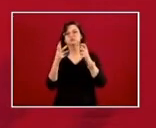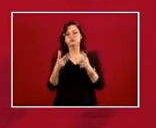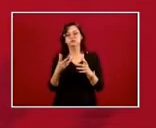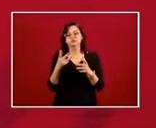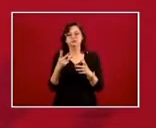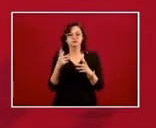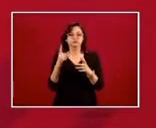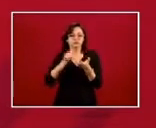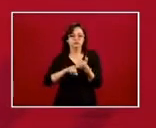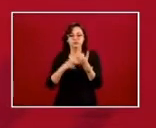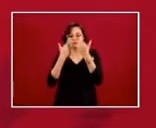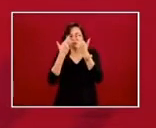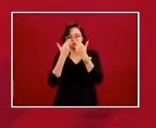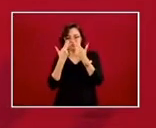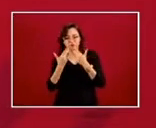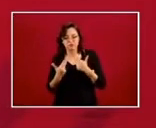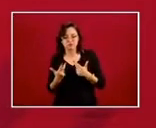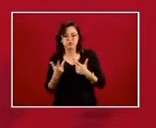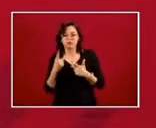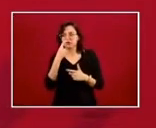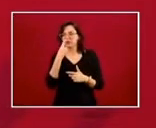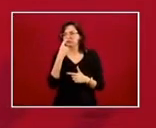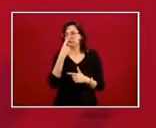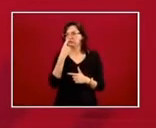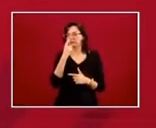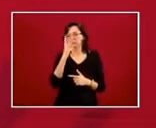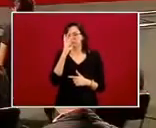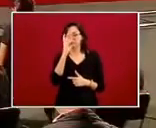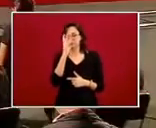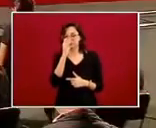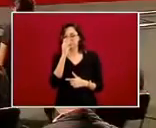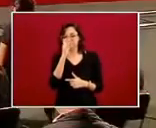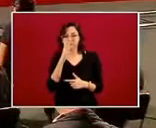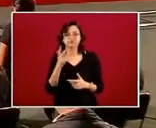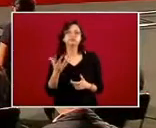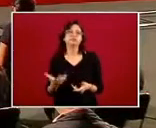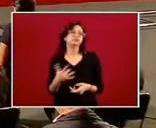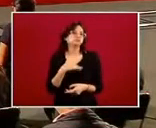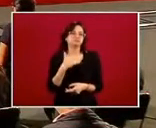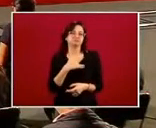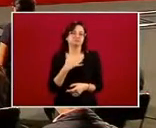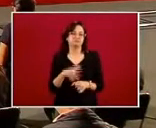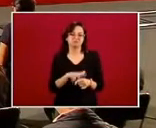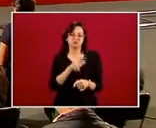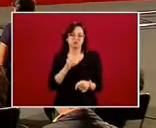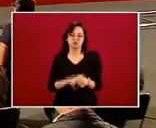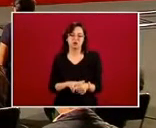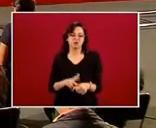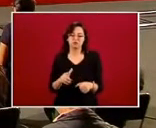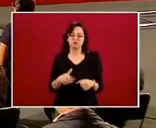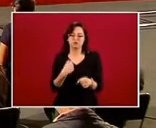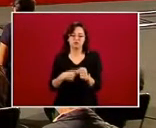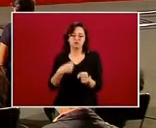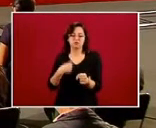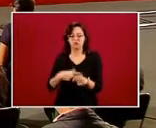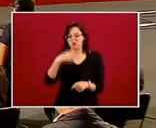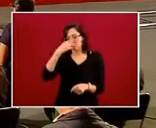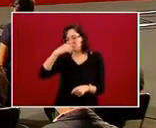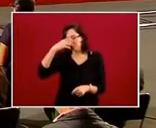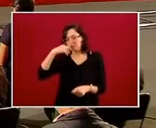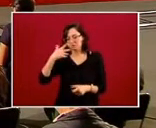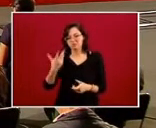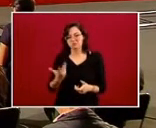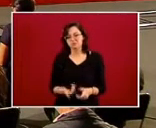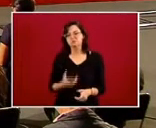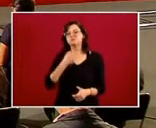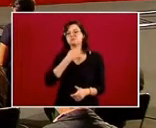the accessory symptoms as impairment of sense of smell. It's possible that it could present in some cases, but